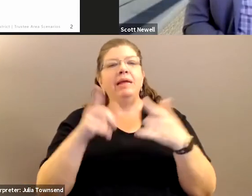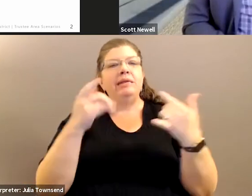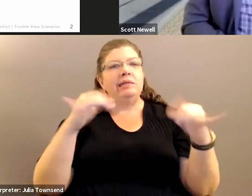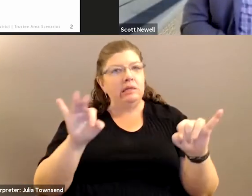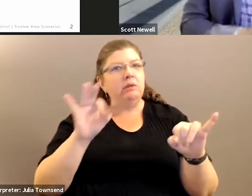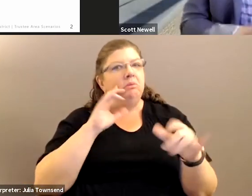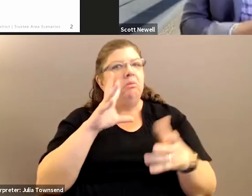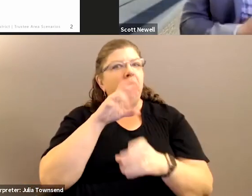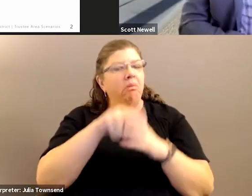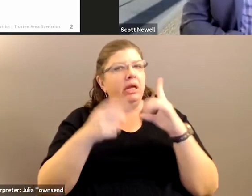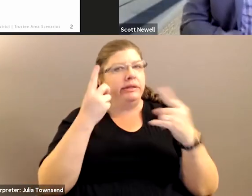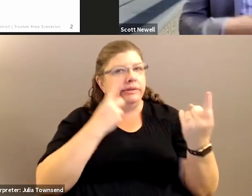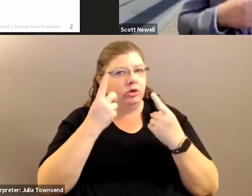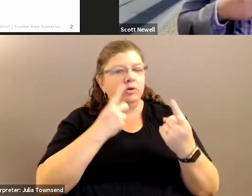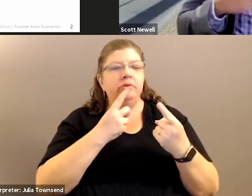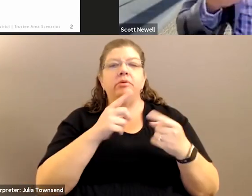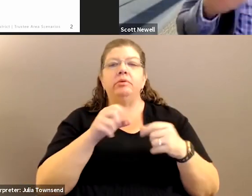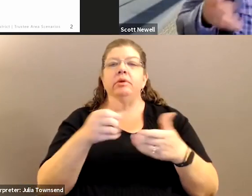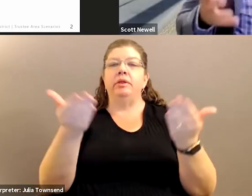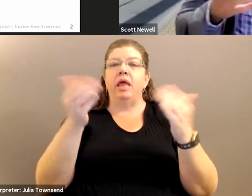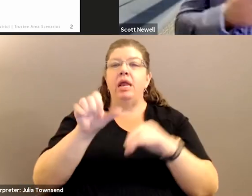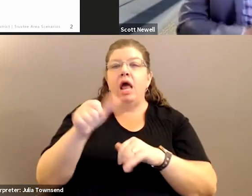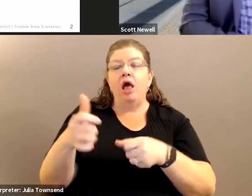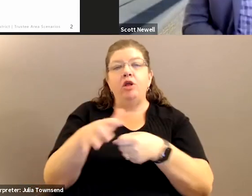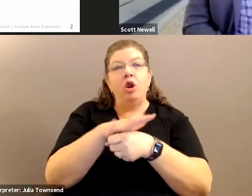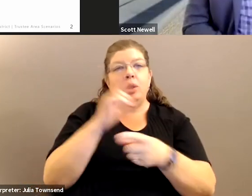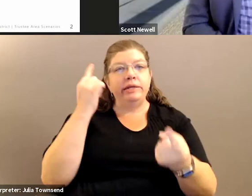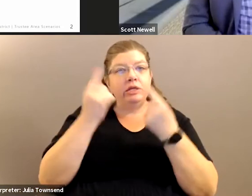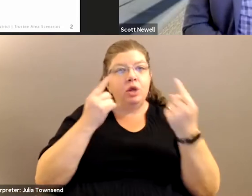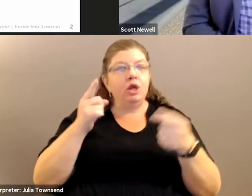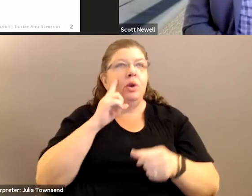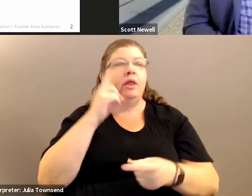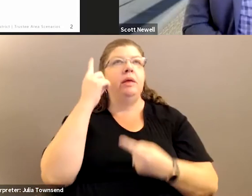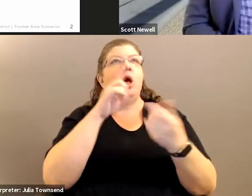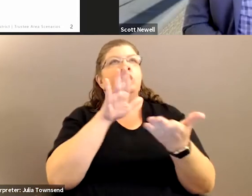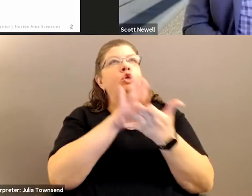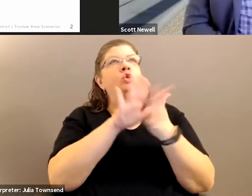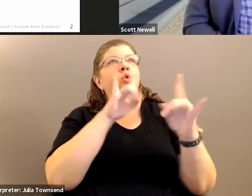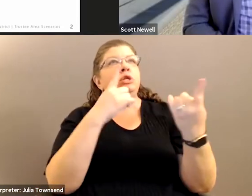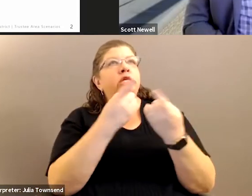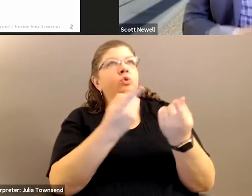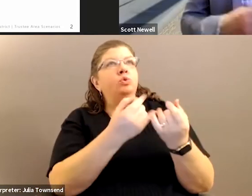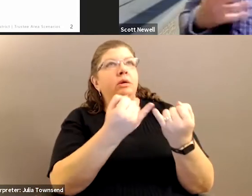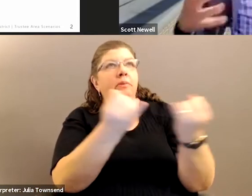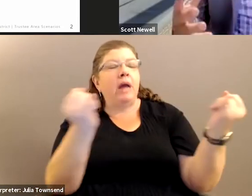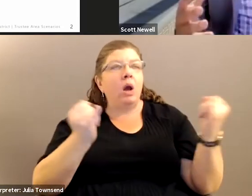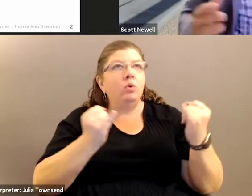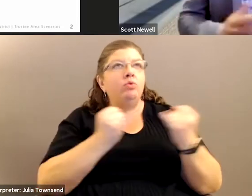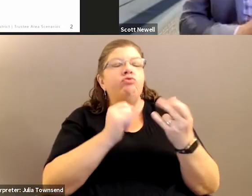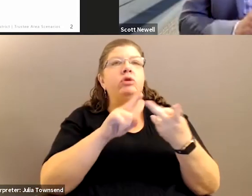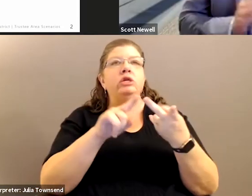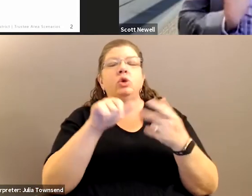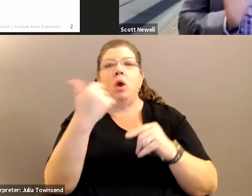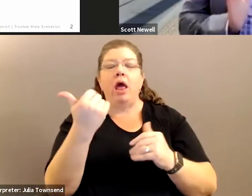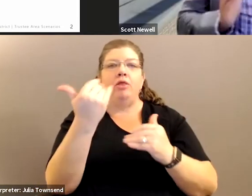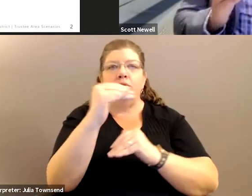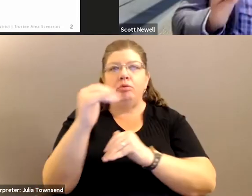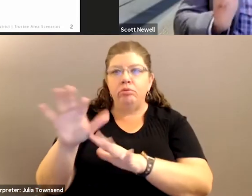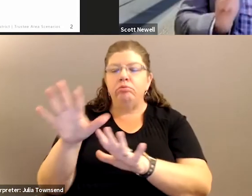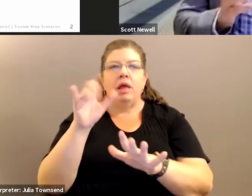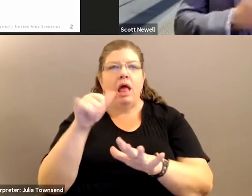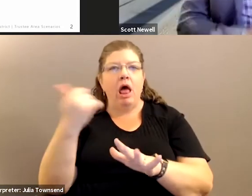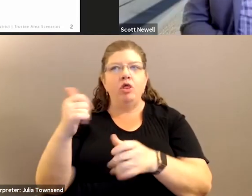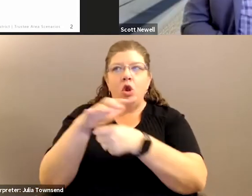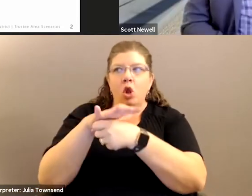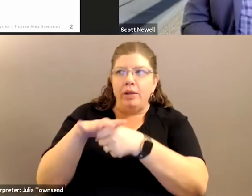said and then other local considerations if you want to contemplate school district boundaries um other locations of sites things that might make